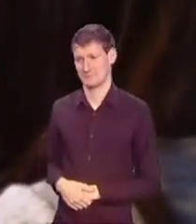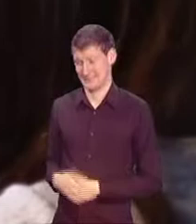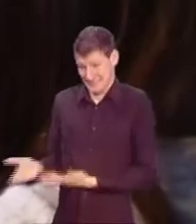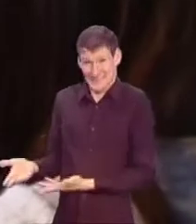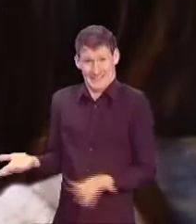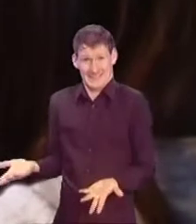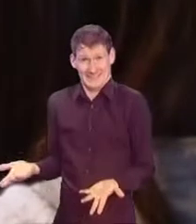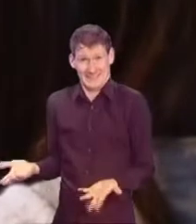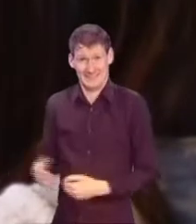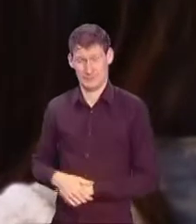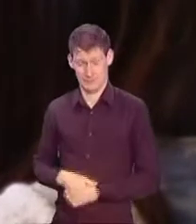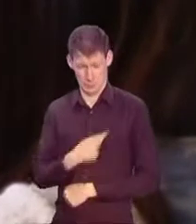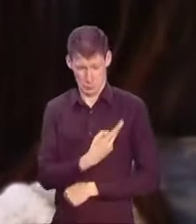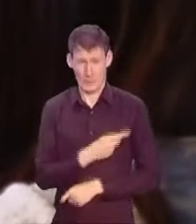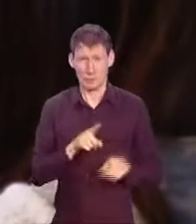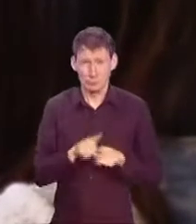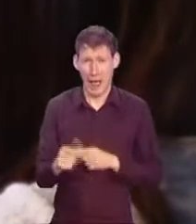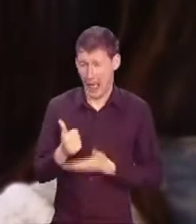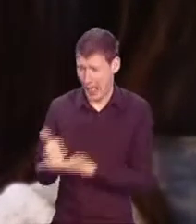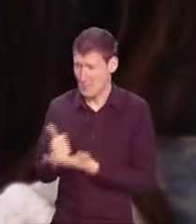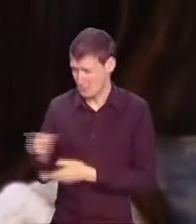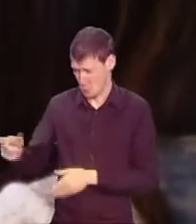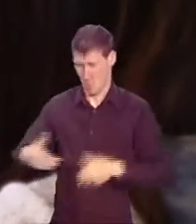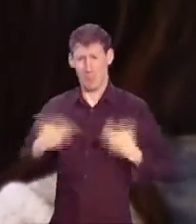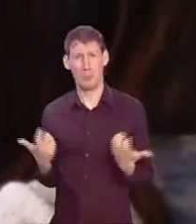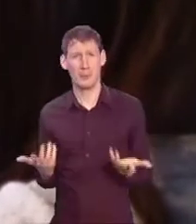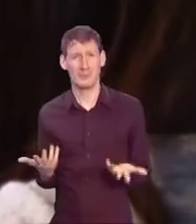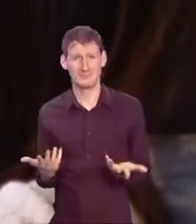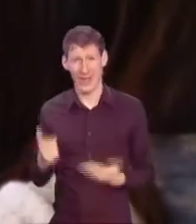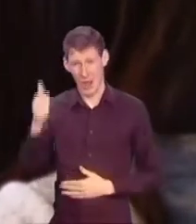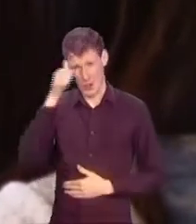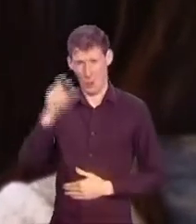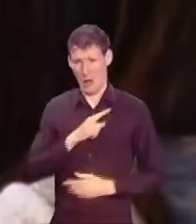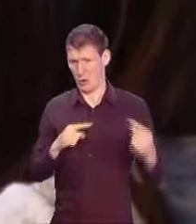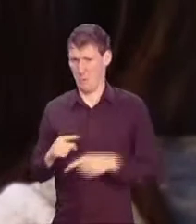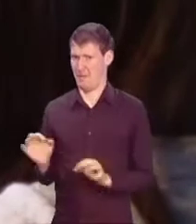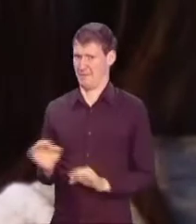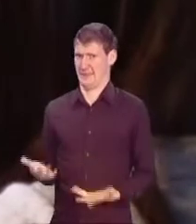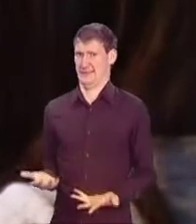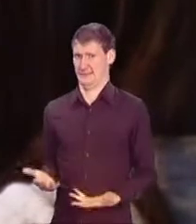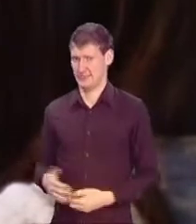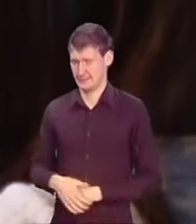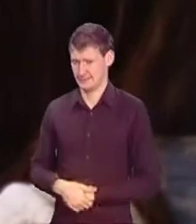See what I mean? We can't do right for doing wrong. I'm not surprised she stays away.